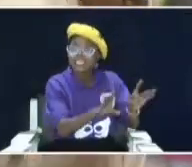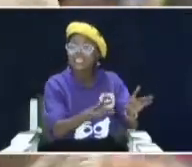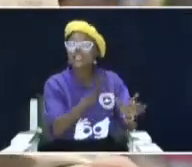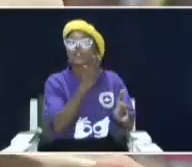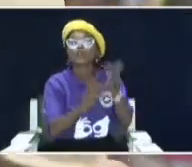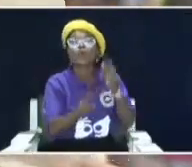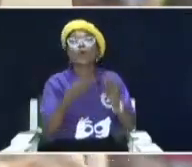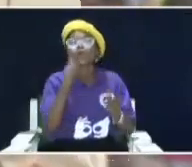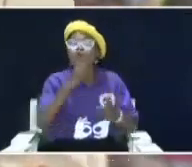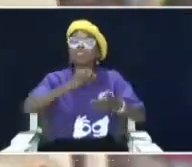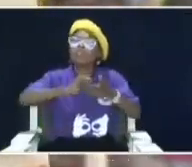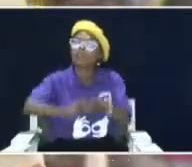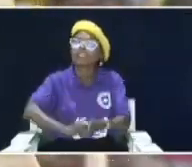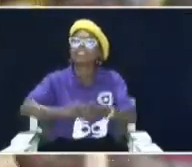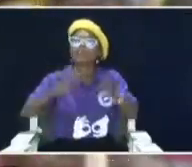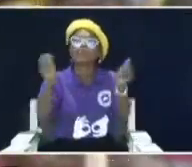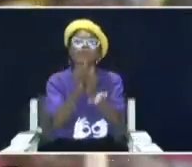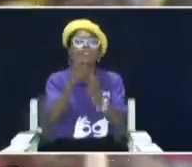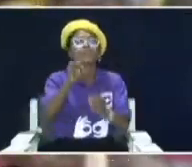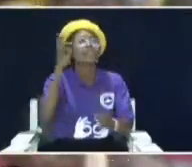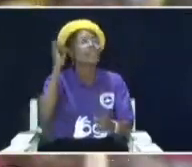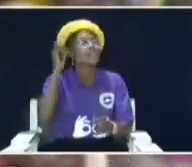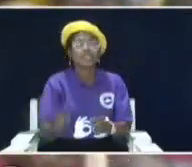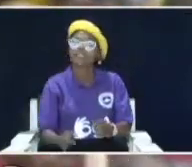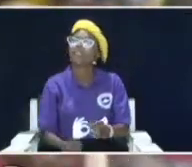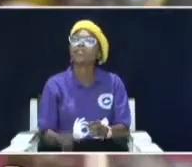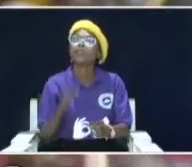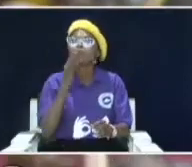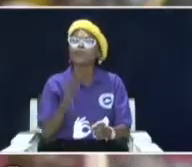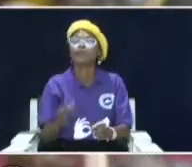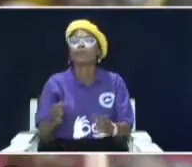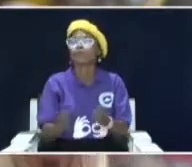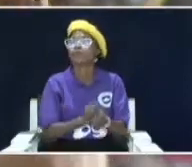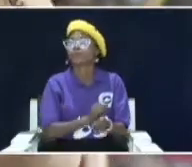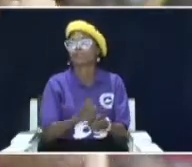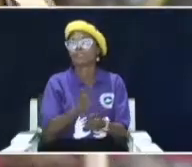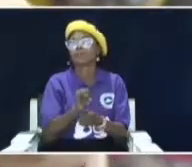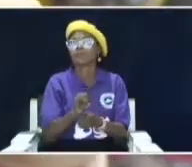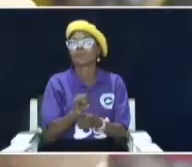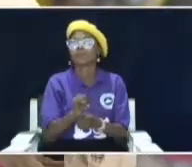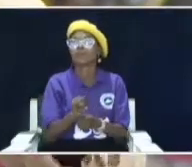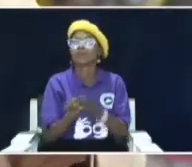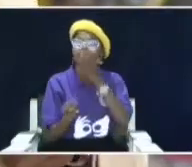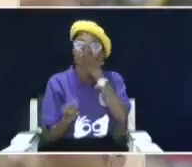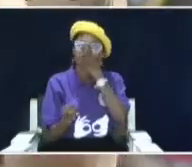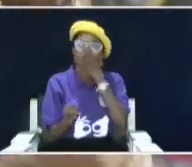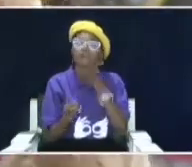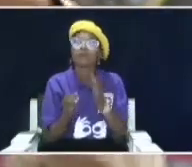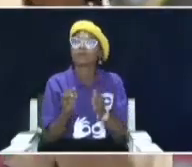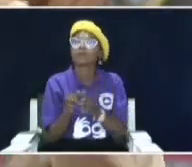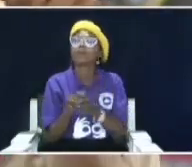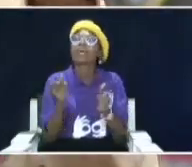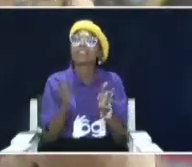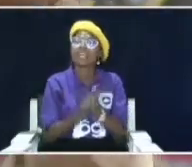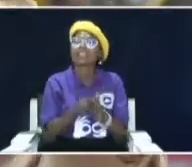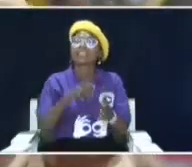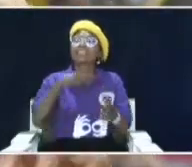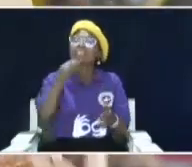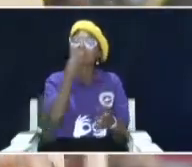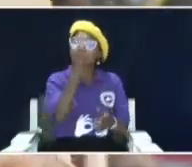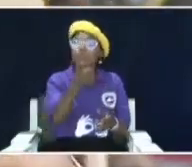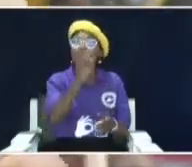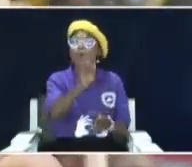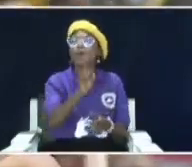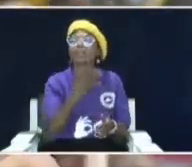partnership with him, he will plague them. He will plague those who hate you. And that also tells you one